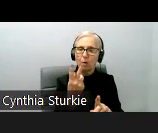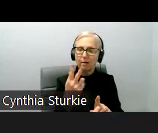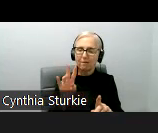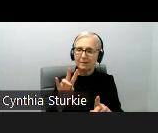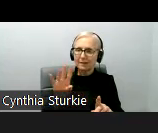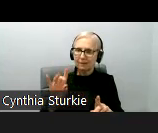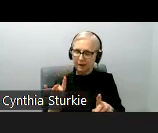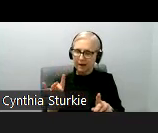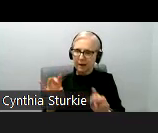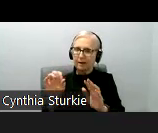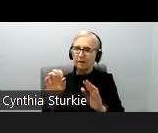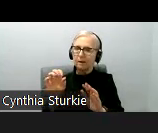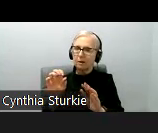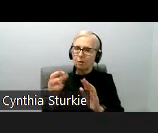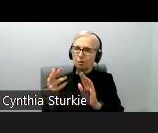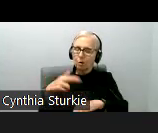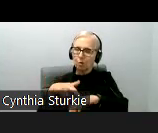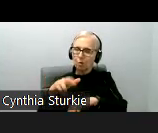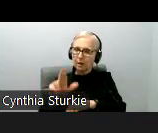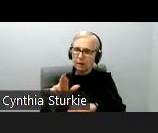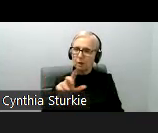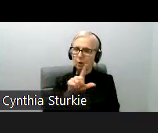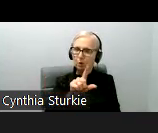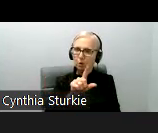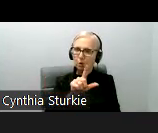the statutory reference is